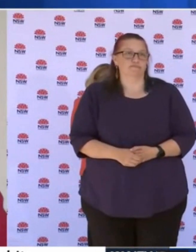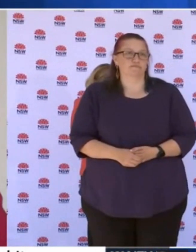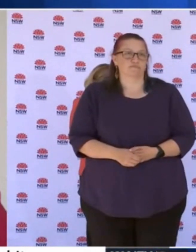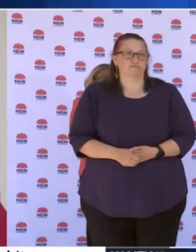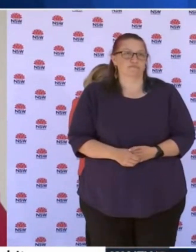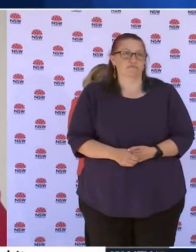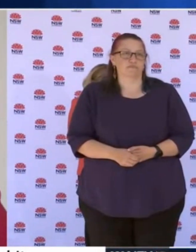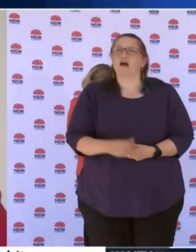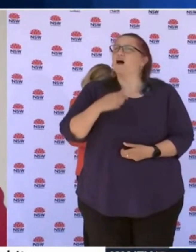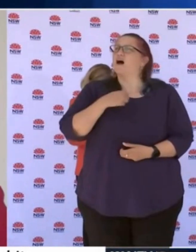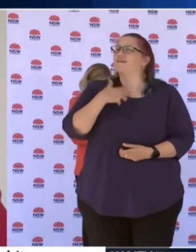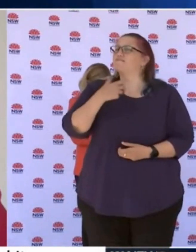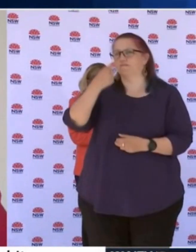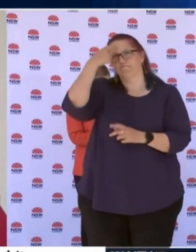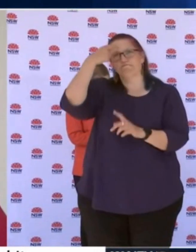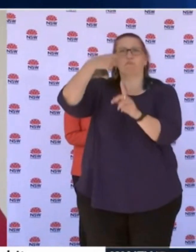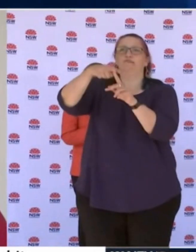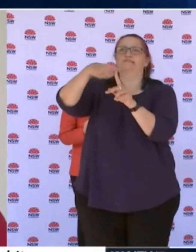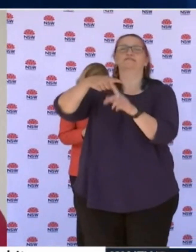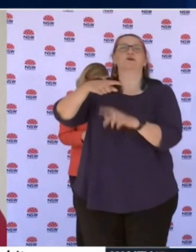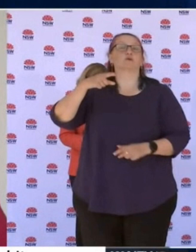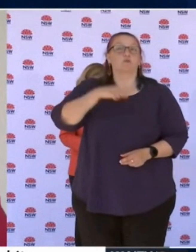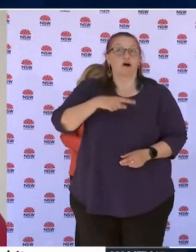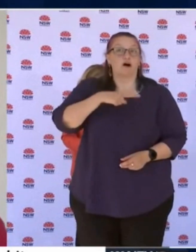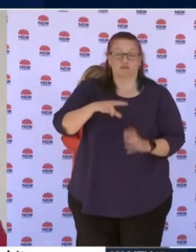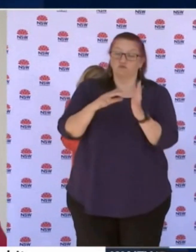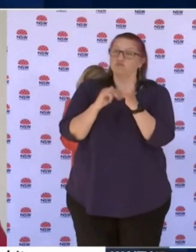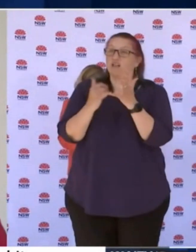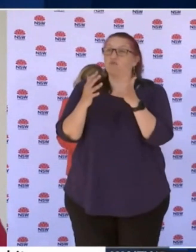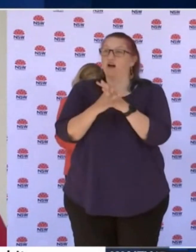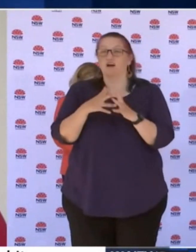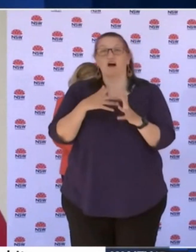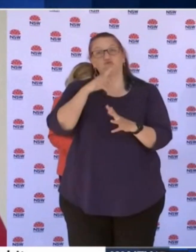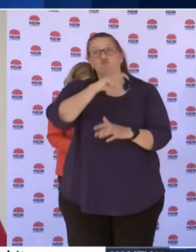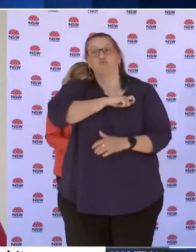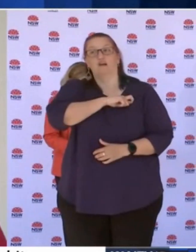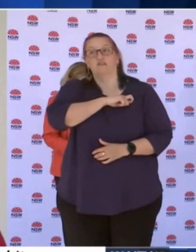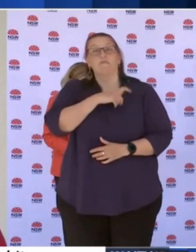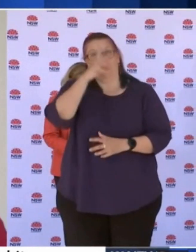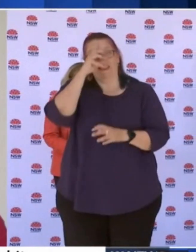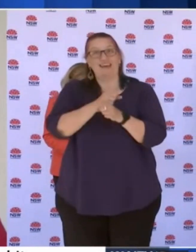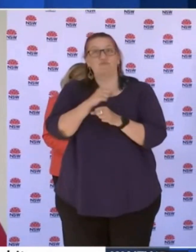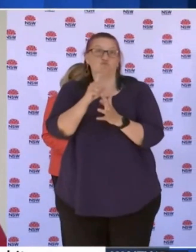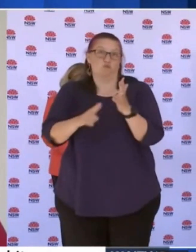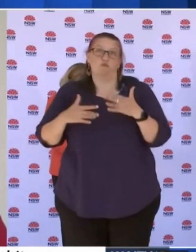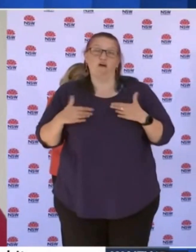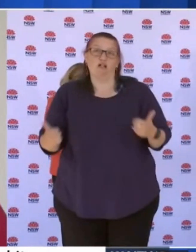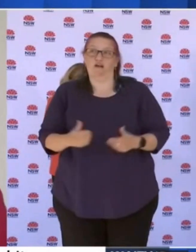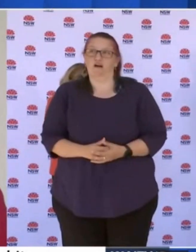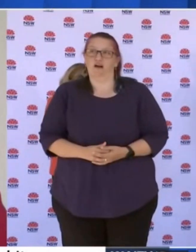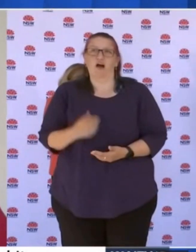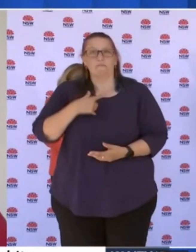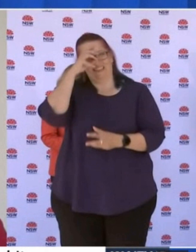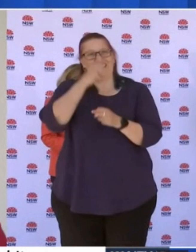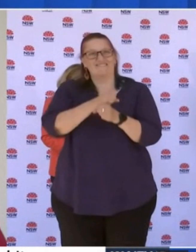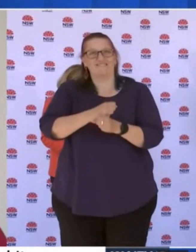our state. But the next few days are critical, and come early next week, we do want to see the tide turn in terms of the